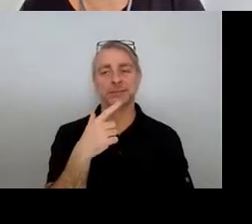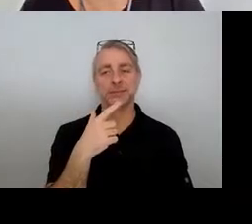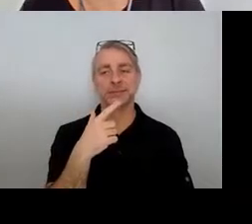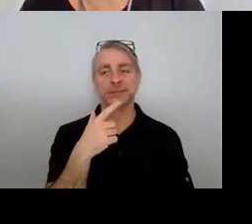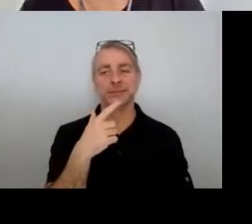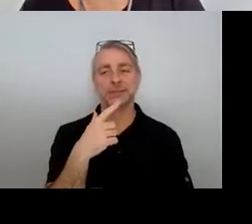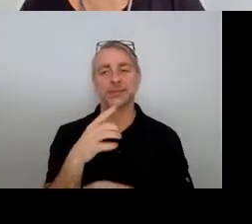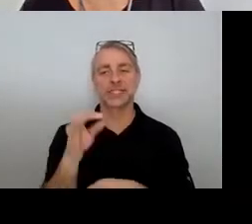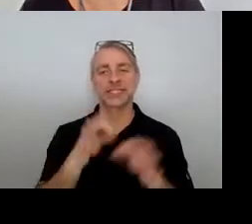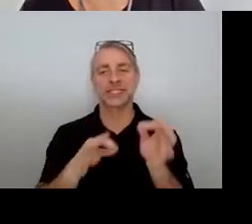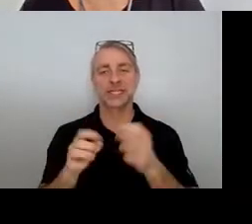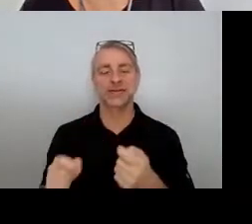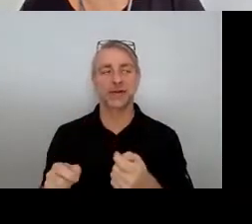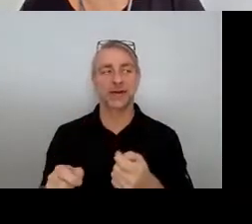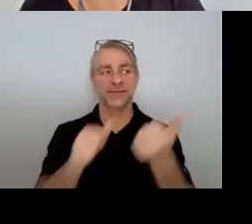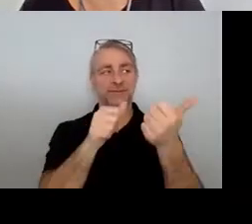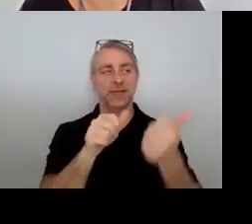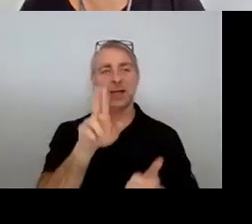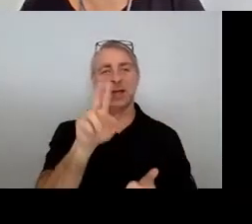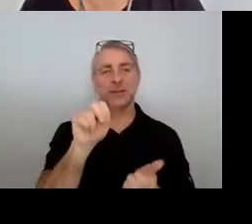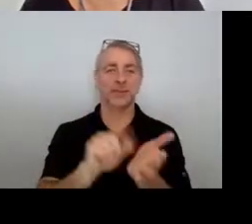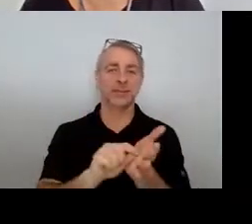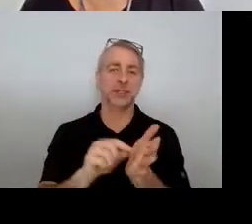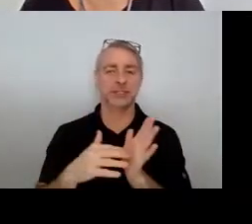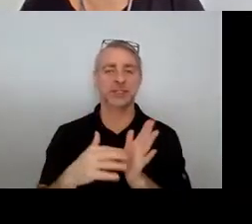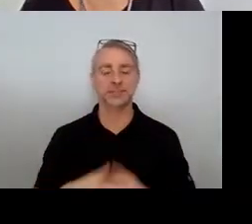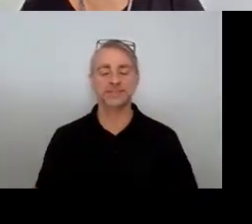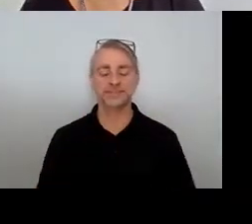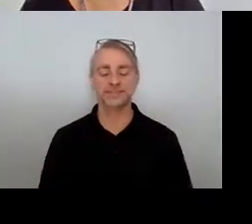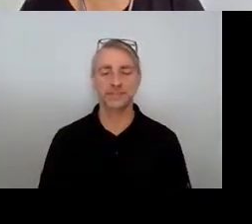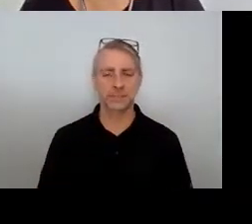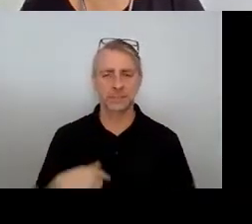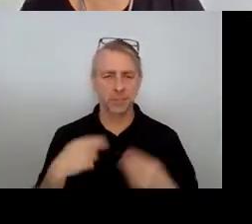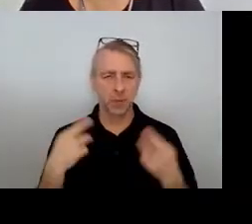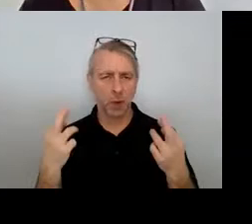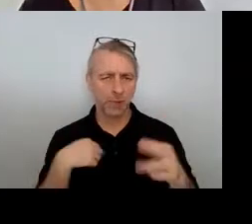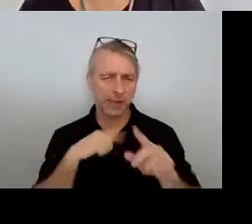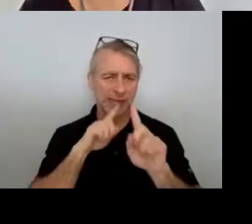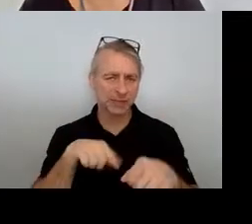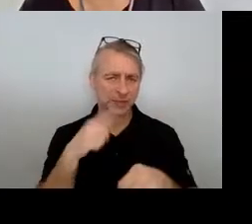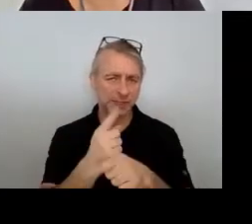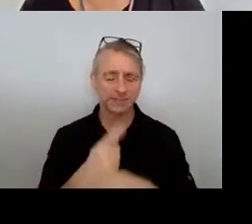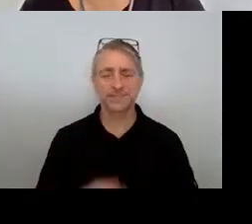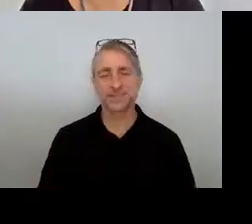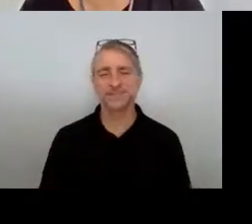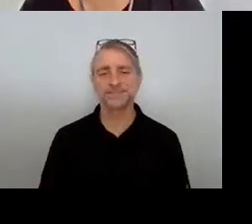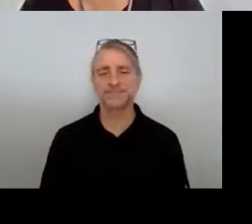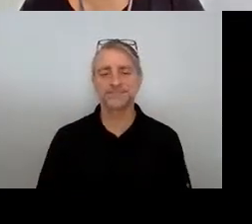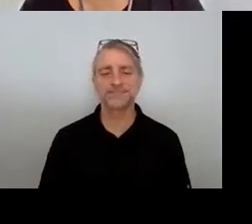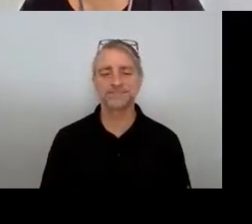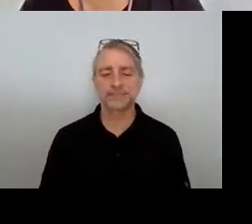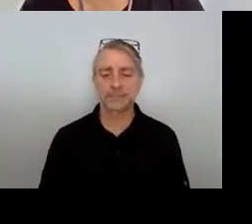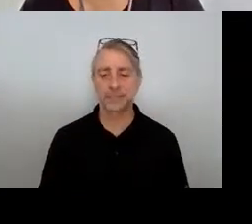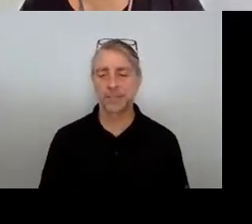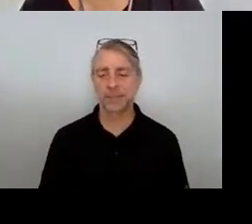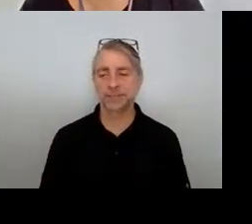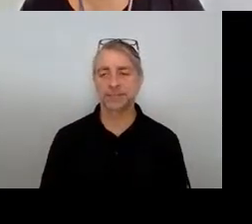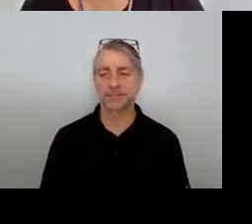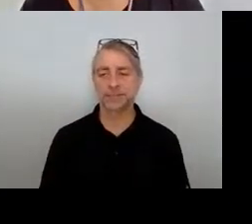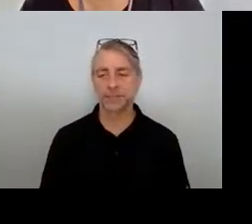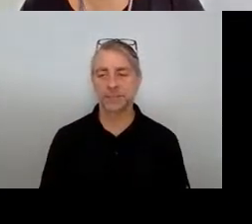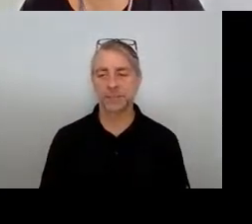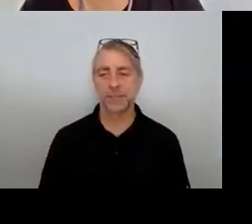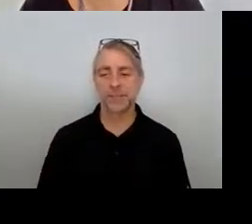eliminating those kinds of studies right off the bat. I hope I answered the question there. So. Thank you.